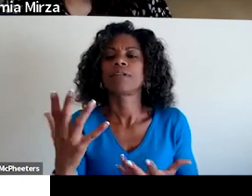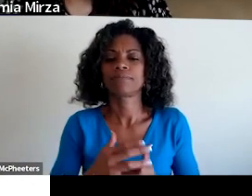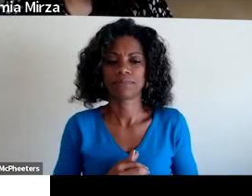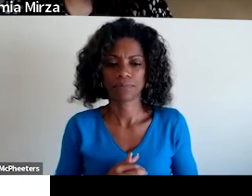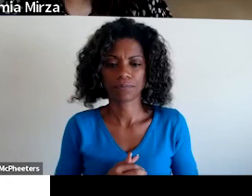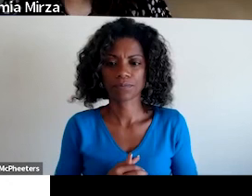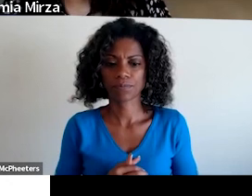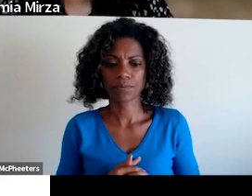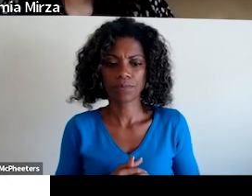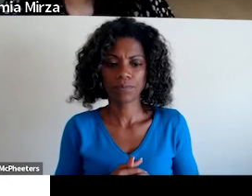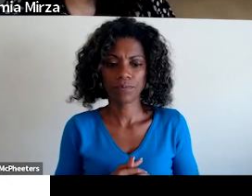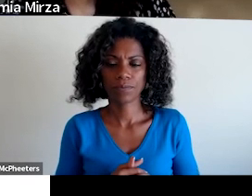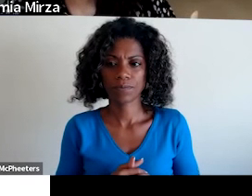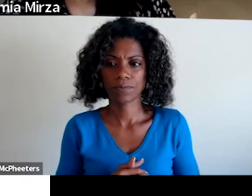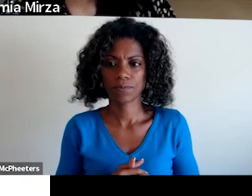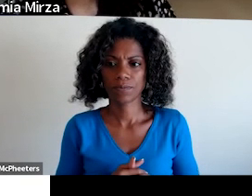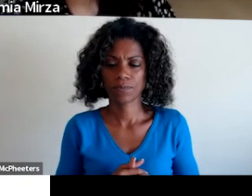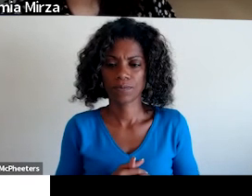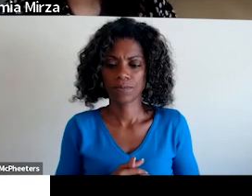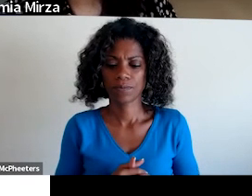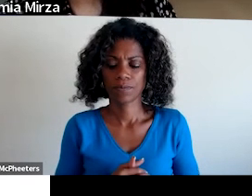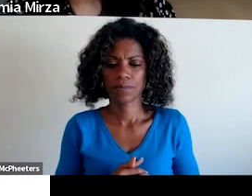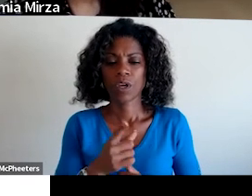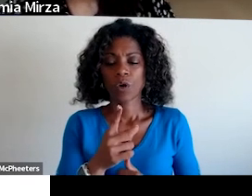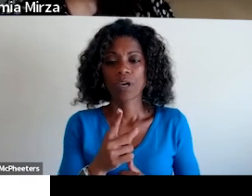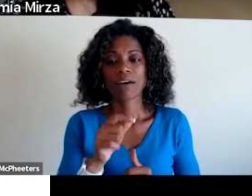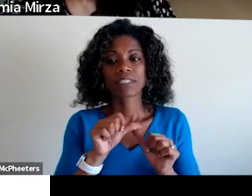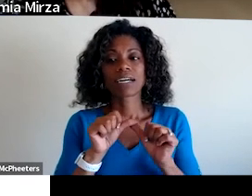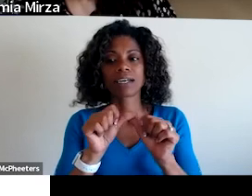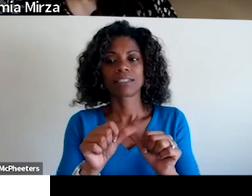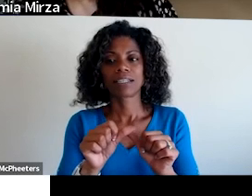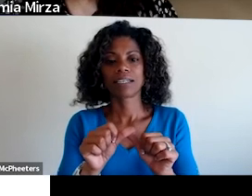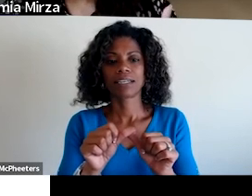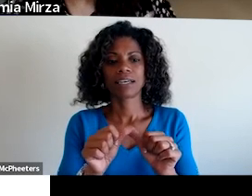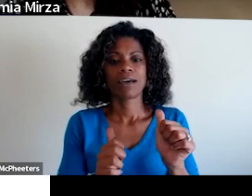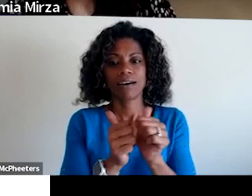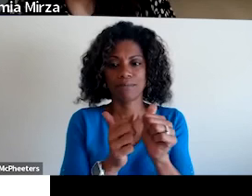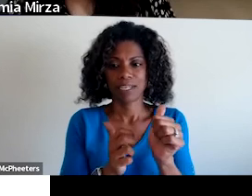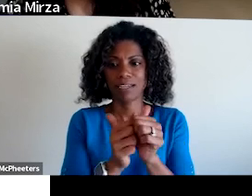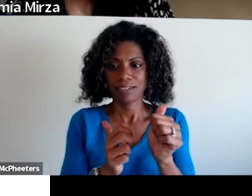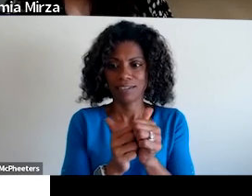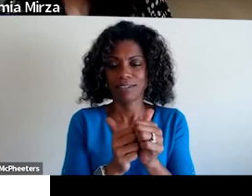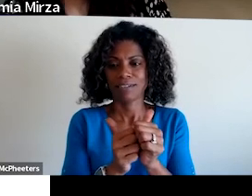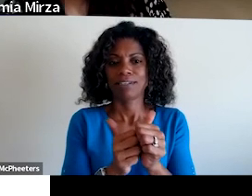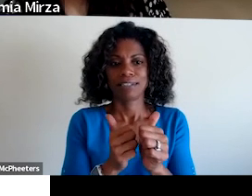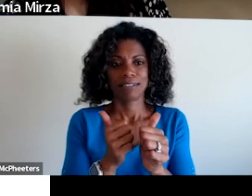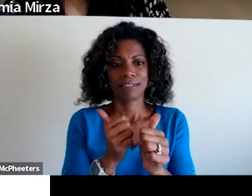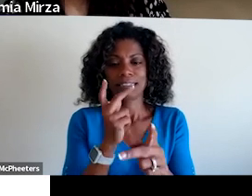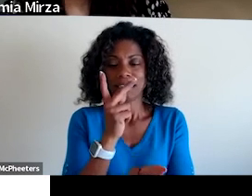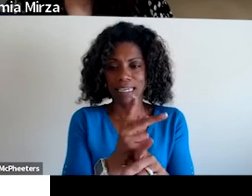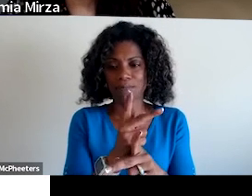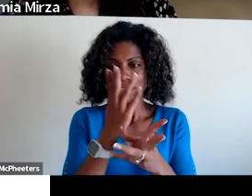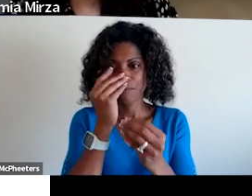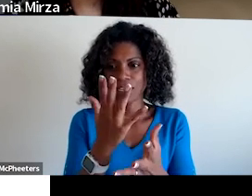constantly being updated to include this information into it. So in that vein, a quick shout out